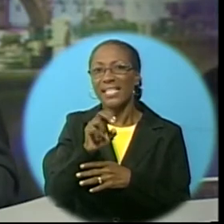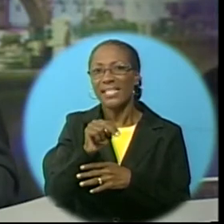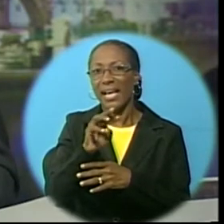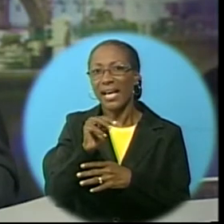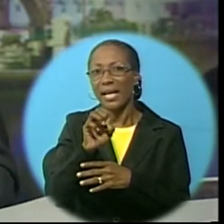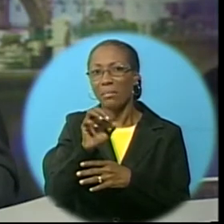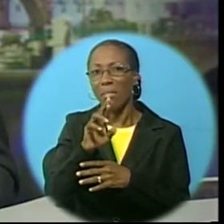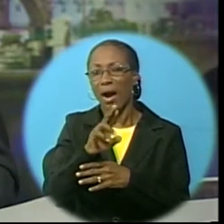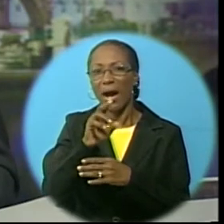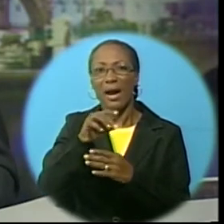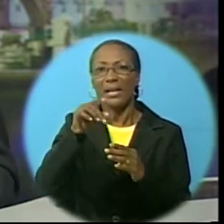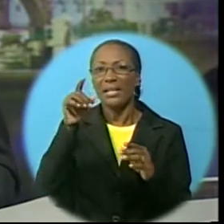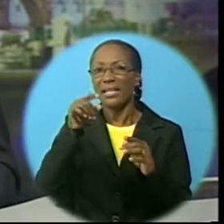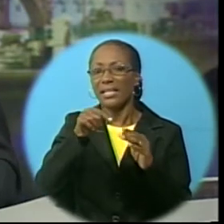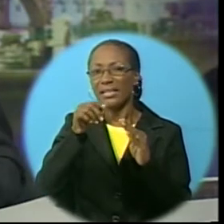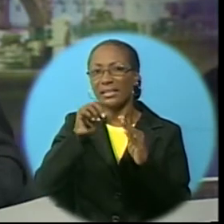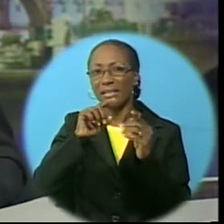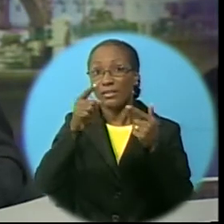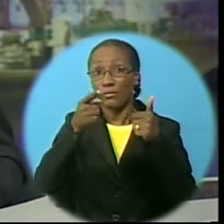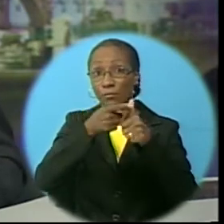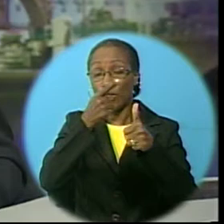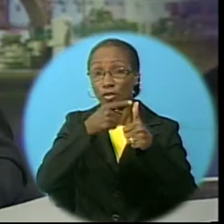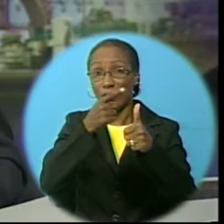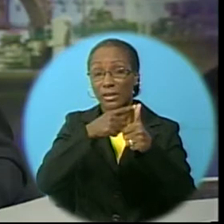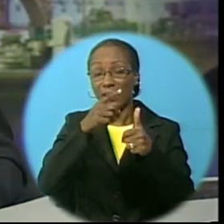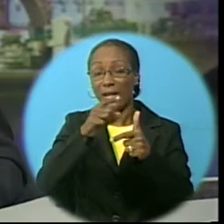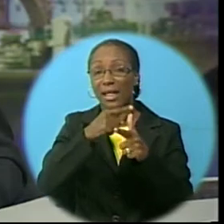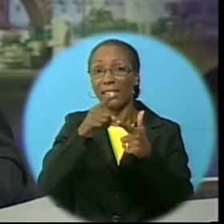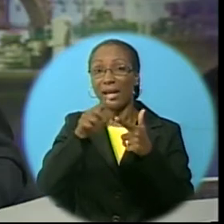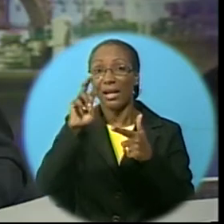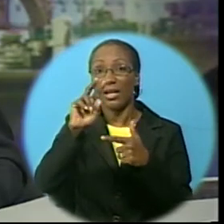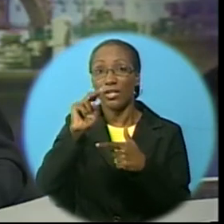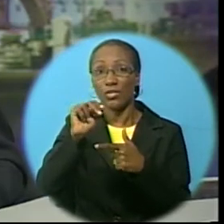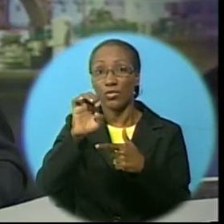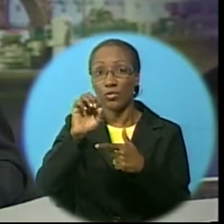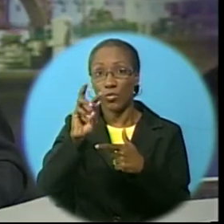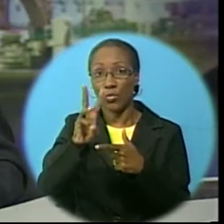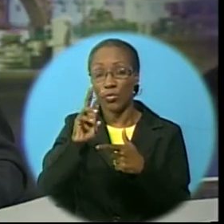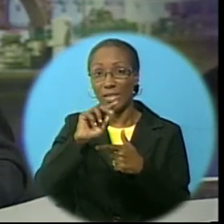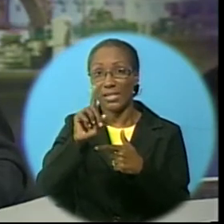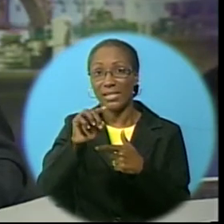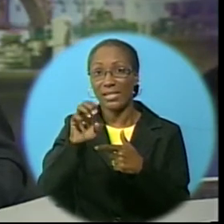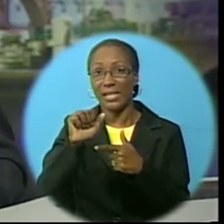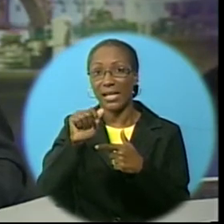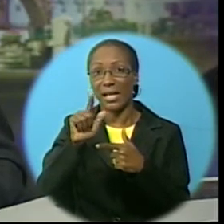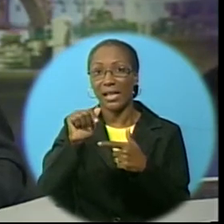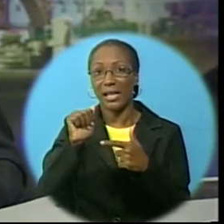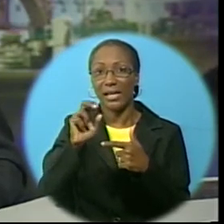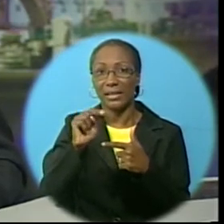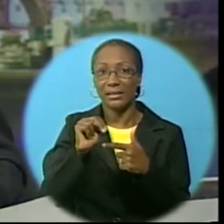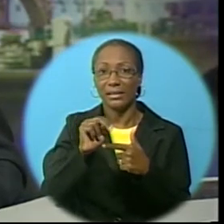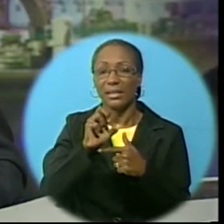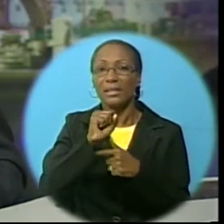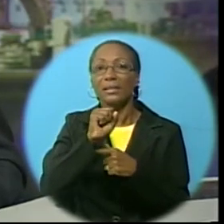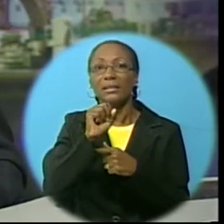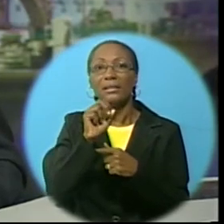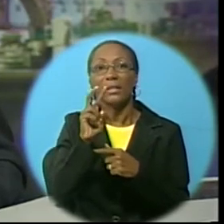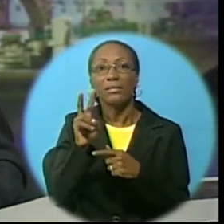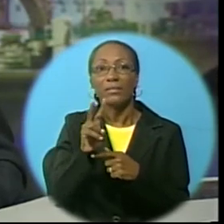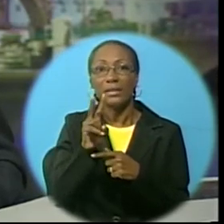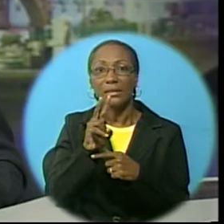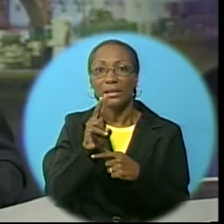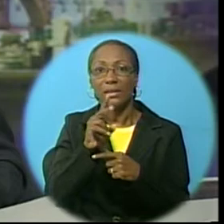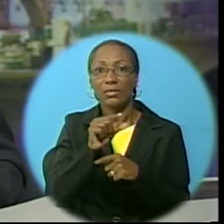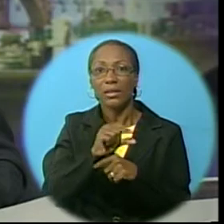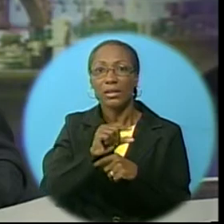followed by New Zealand and Finland. The Bahamas is ranked at 24th with a score of 71. St. Vincent and the Grenadines